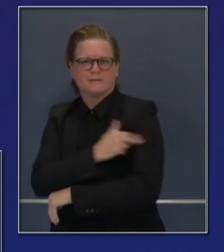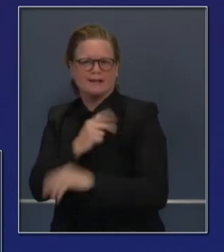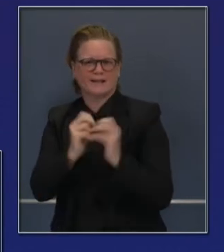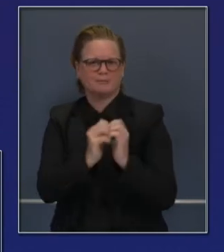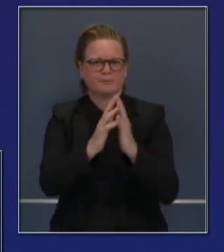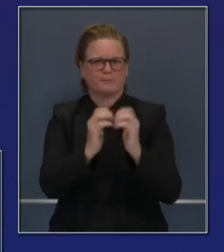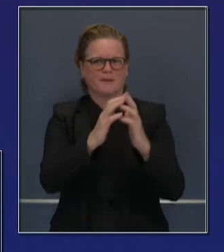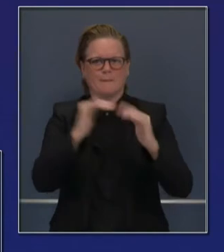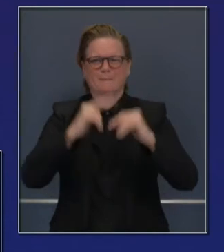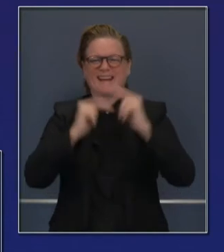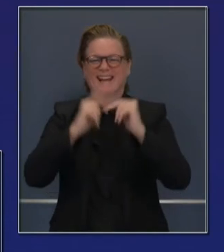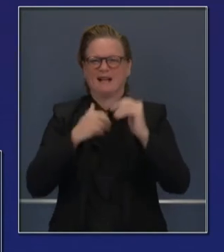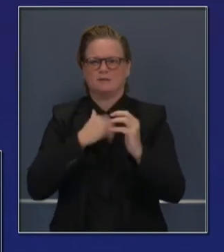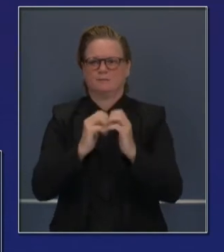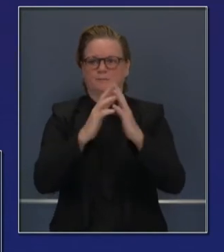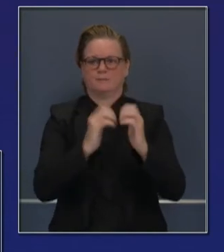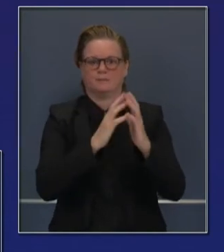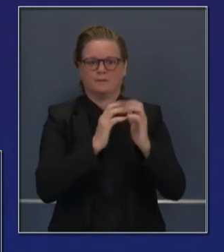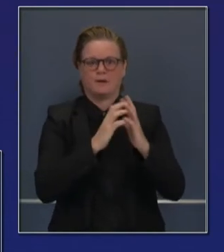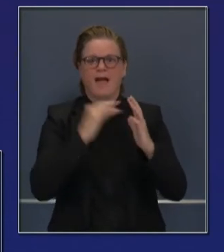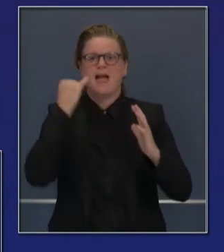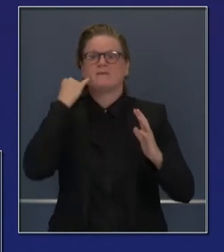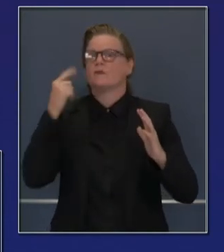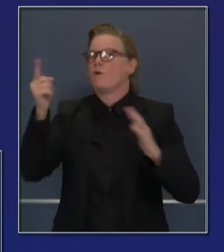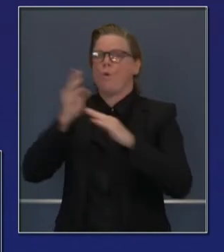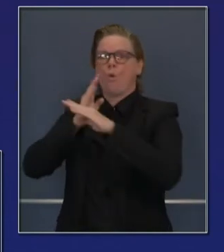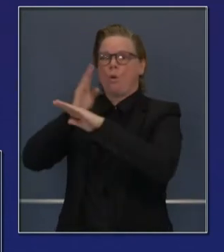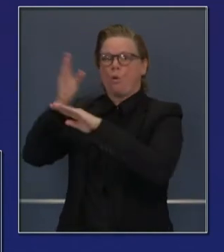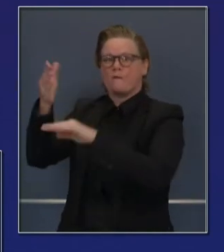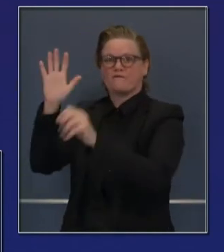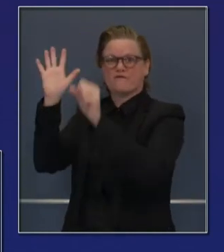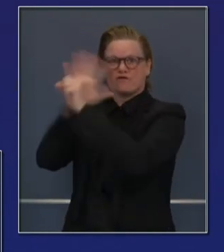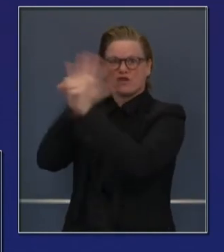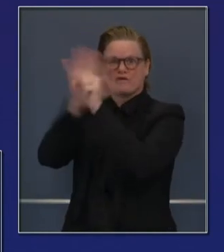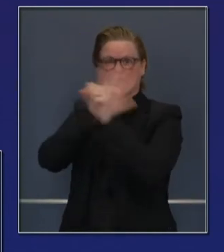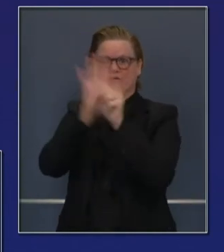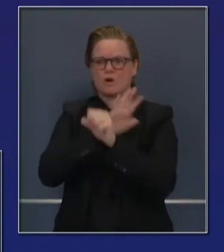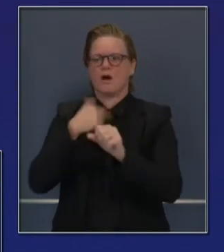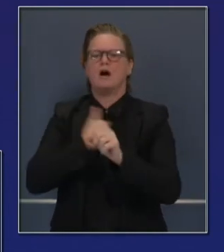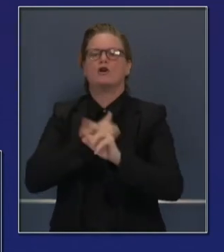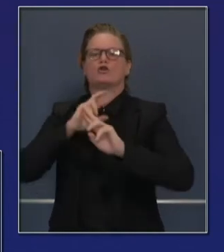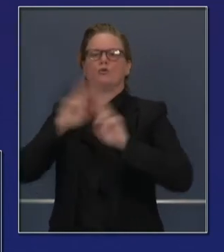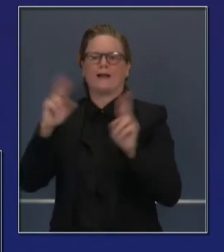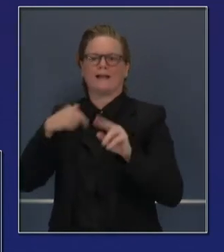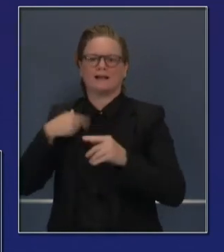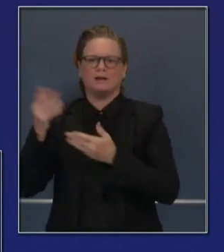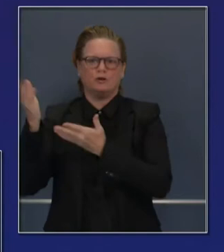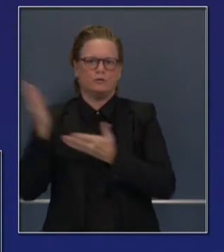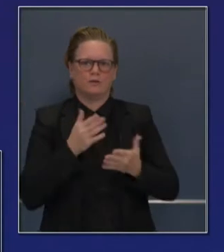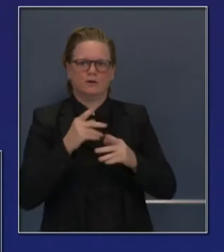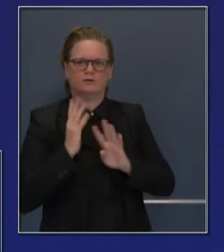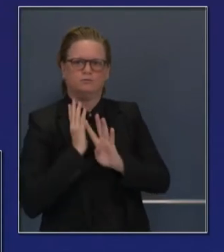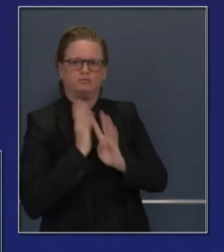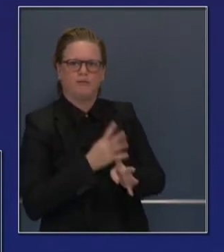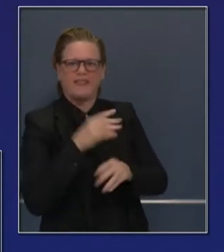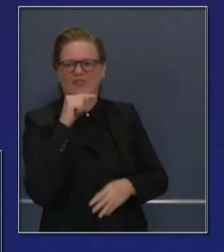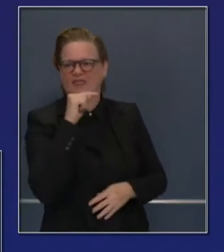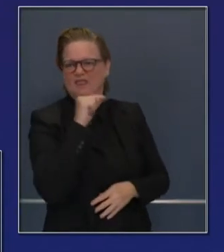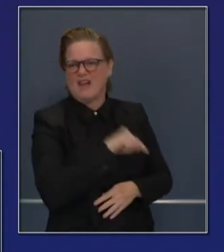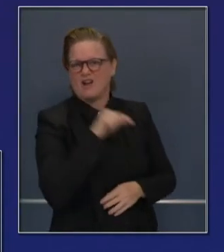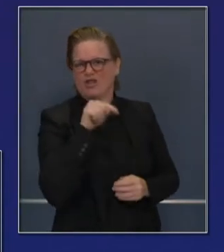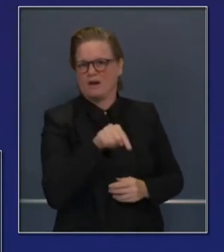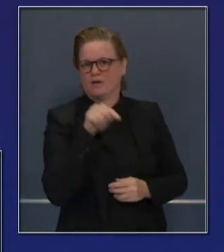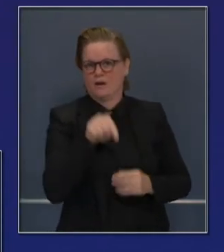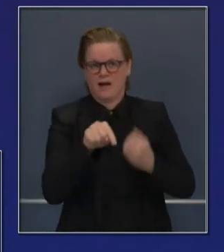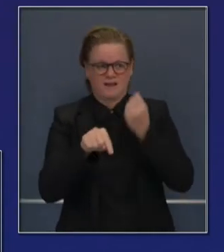hours. I keep bringing this slide back up. Those of you who've tuned in on these presentations have seen this slide the last few